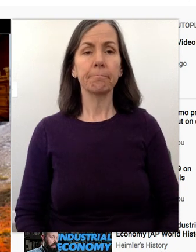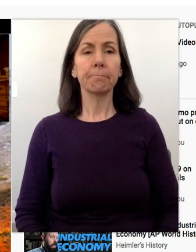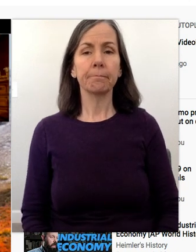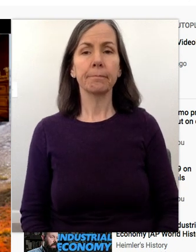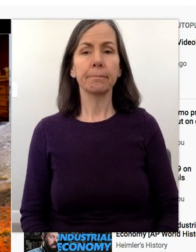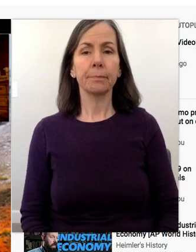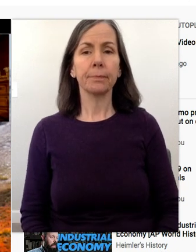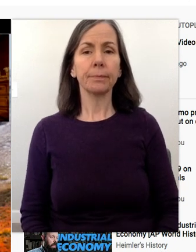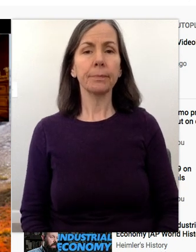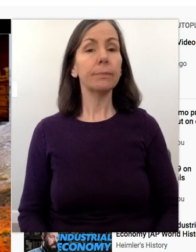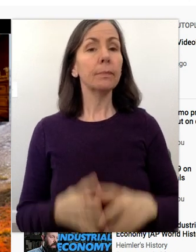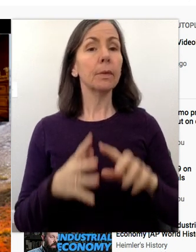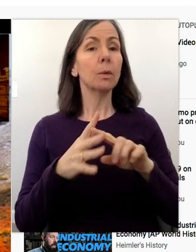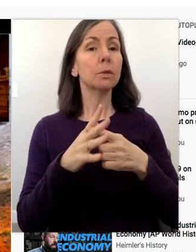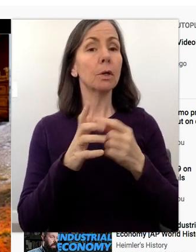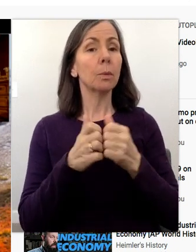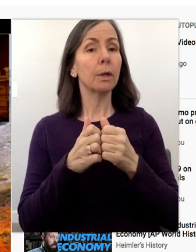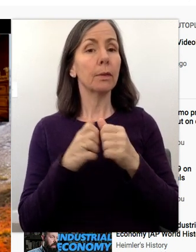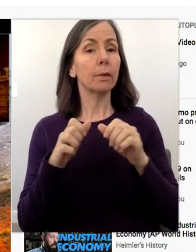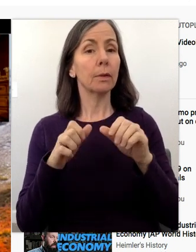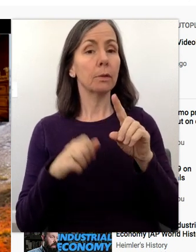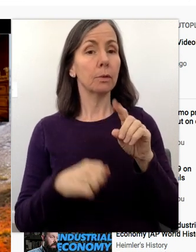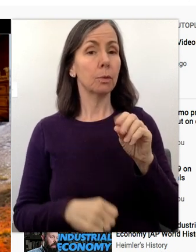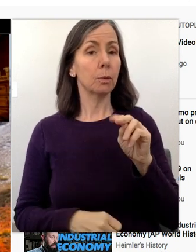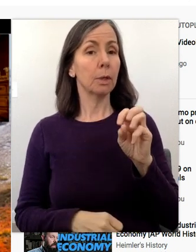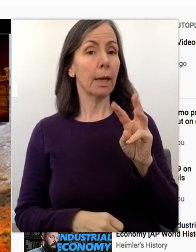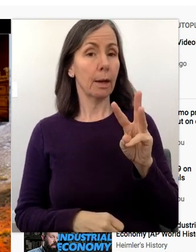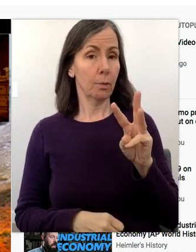So let's start with Tuesday's do now.